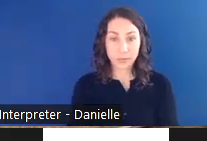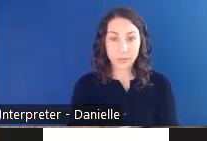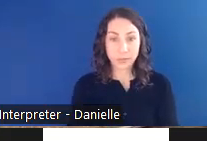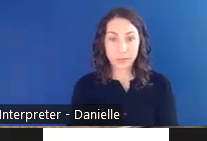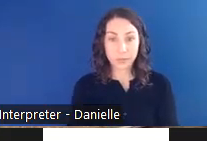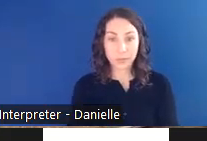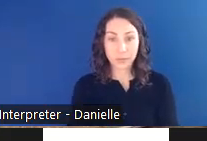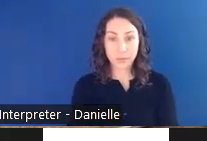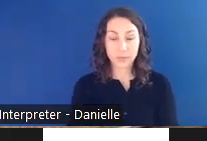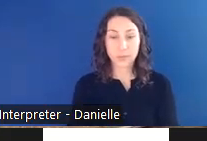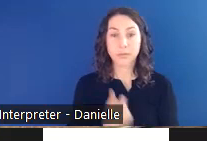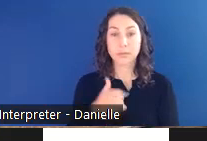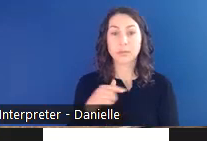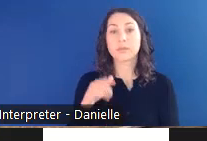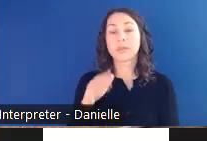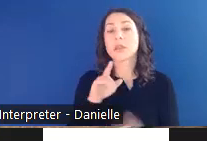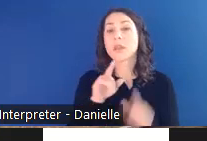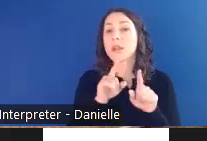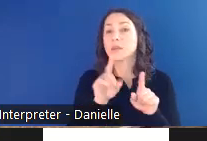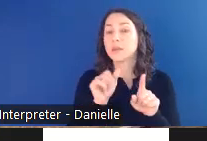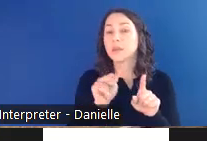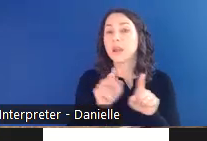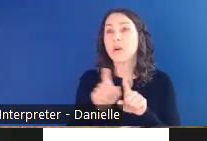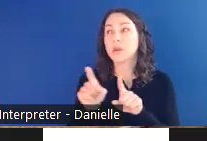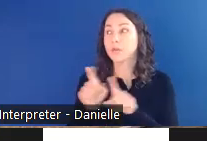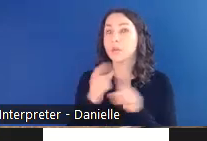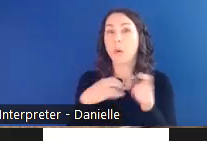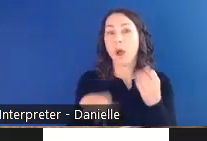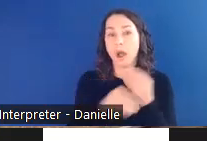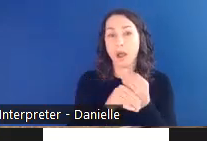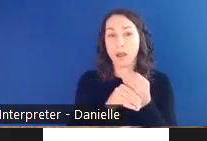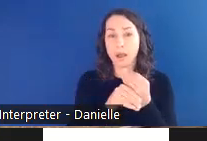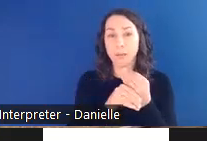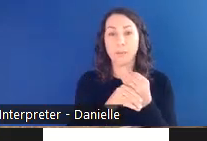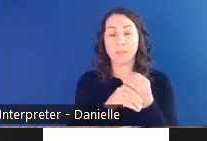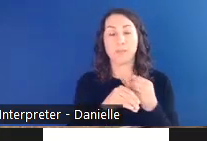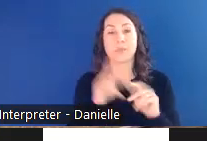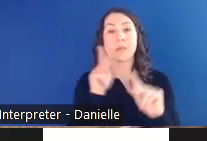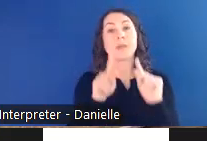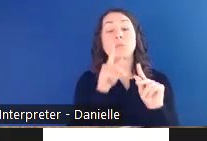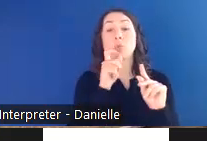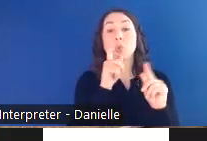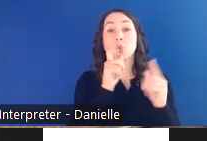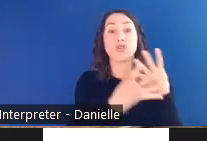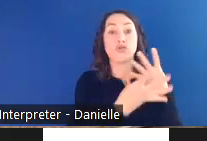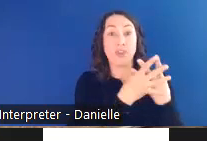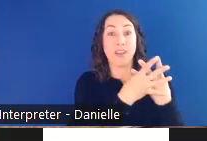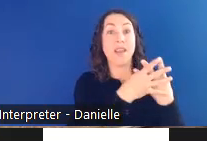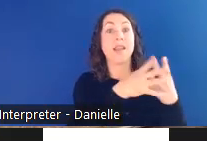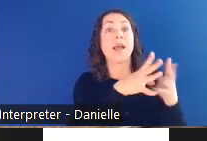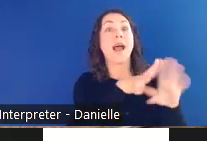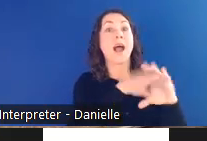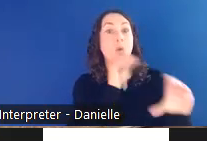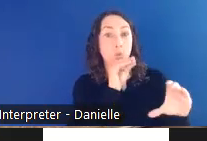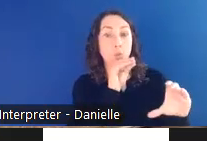And then it was kind of touched on as well. I just want to add on to that as well. As far as helping people coming out of incarceration, I